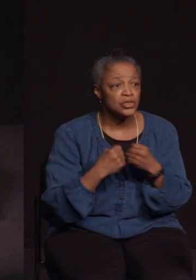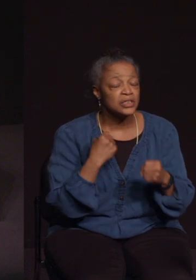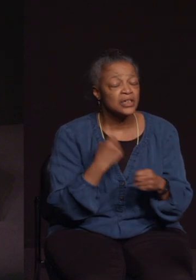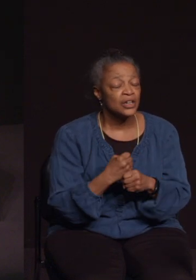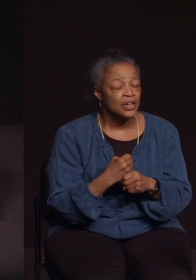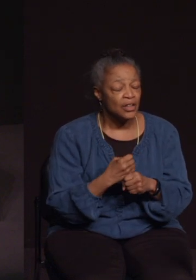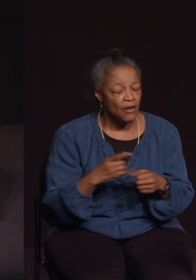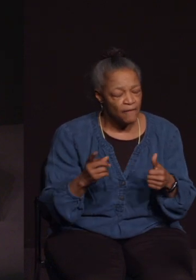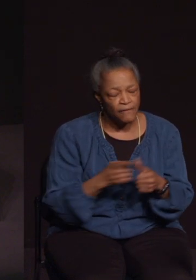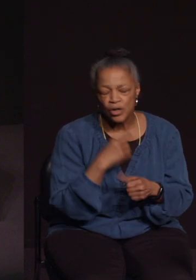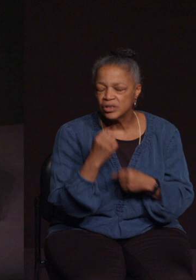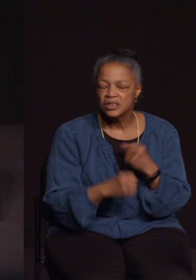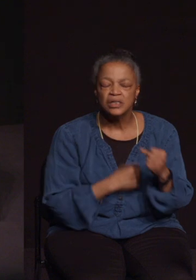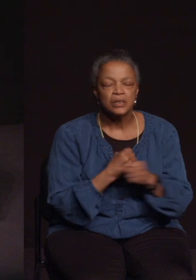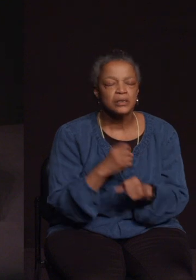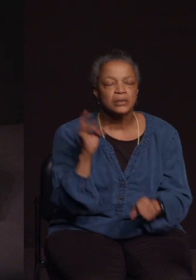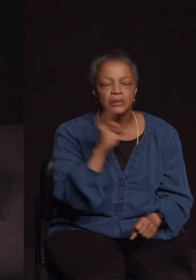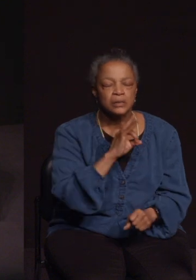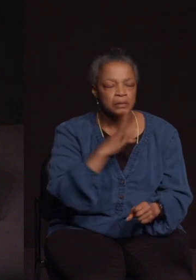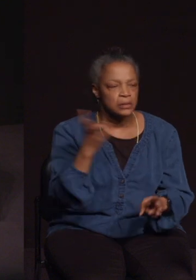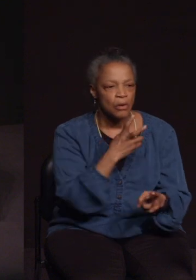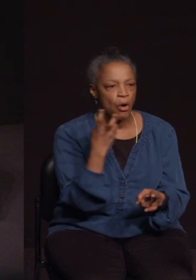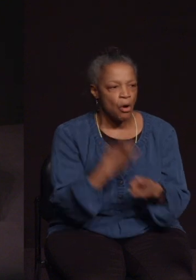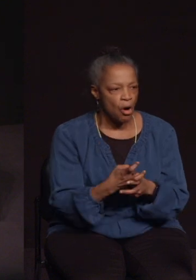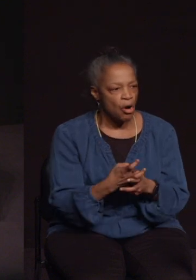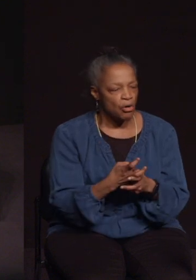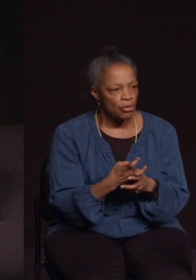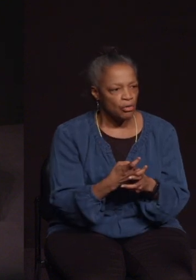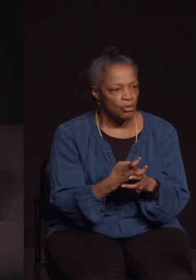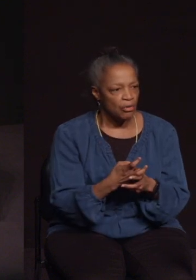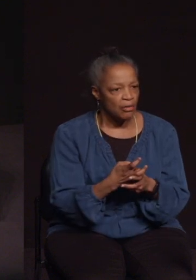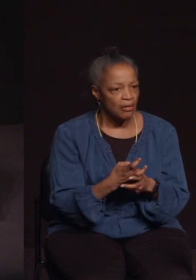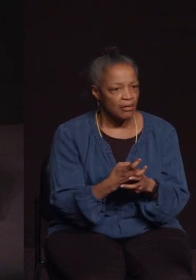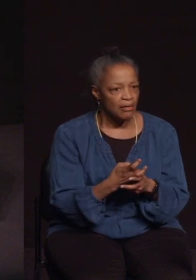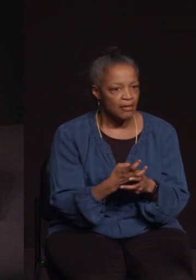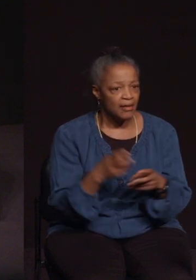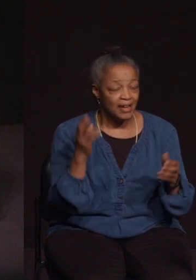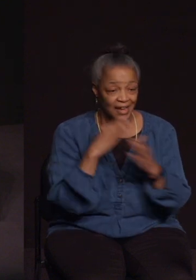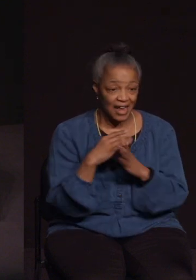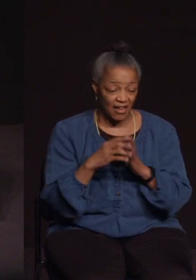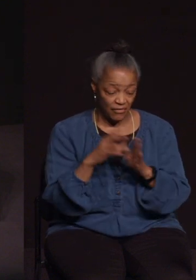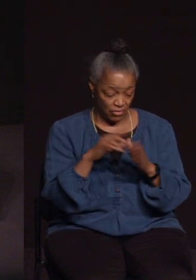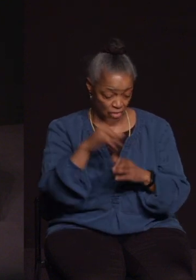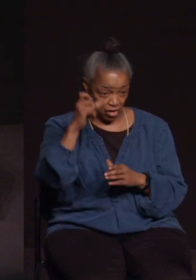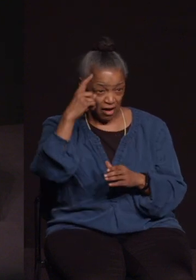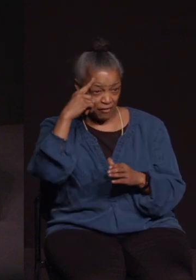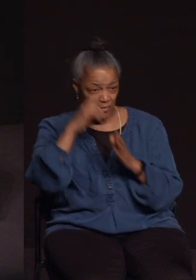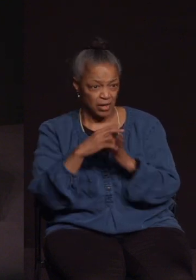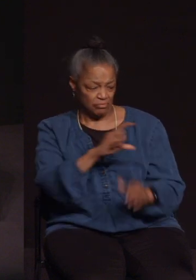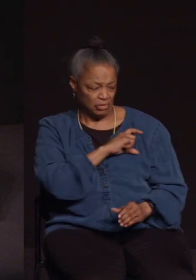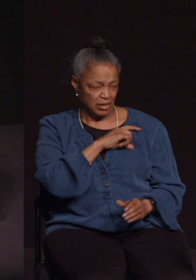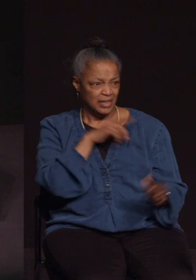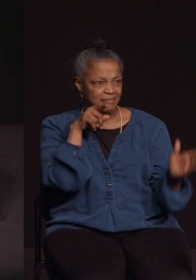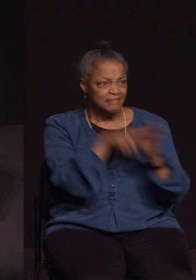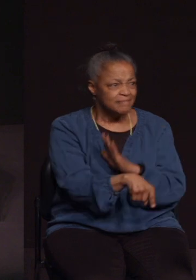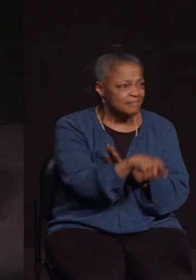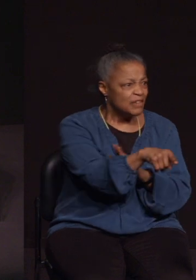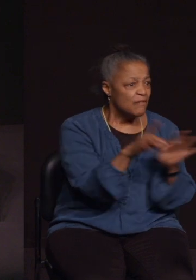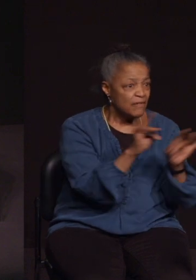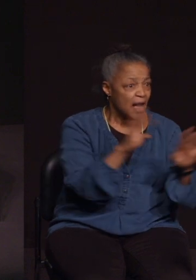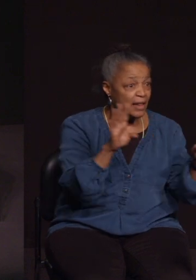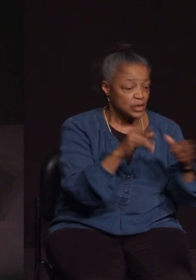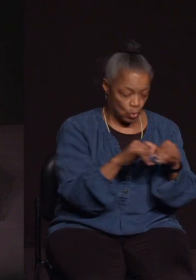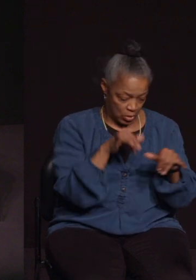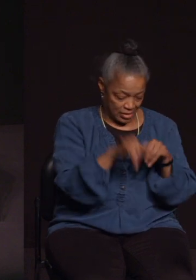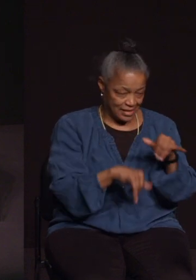the first year is the hardest year. If it is state-sanctioned violence, we will stay with you until justice